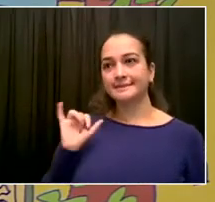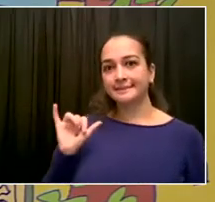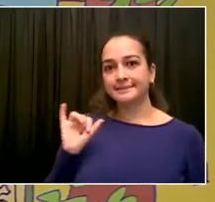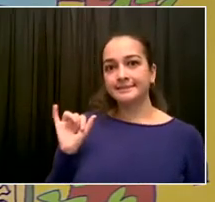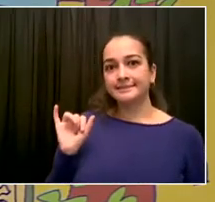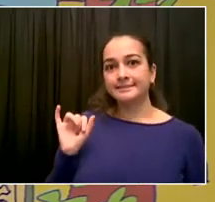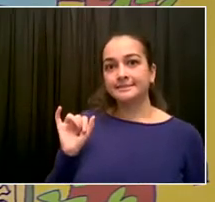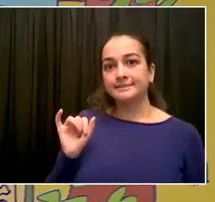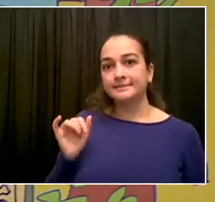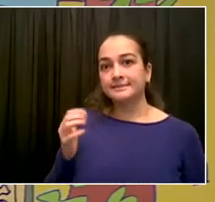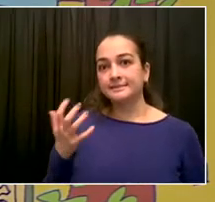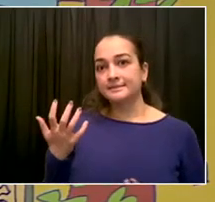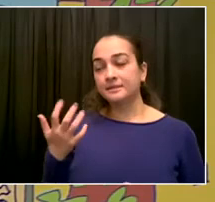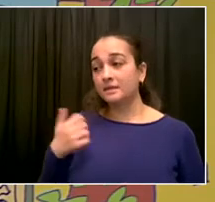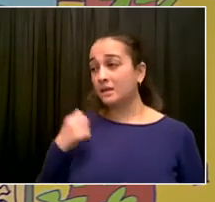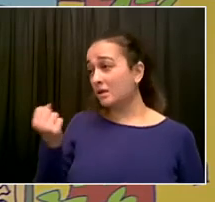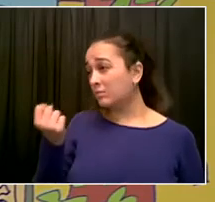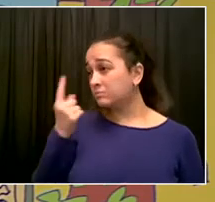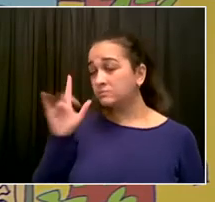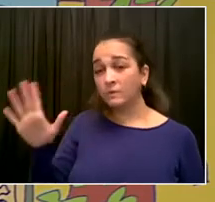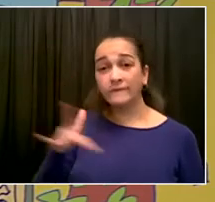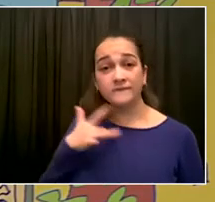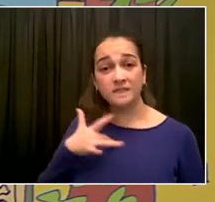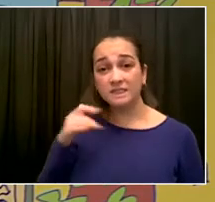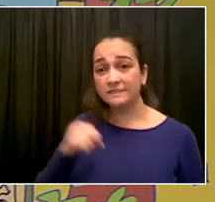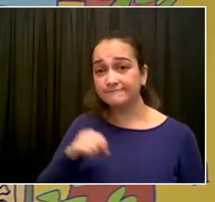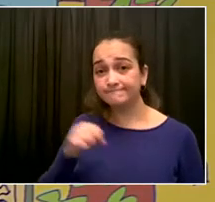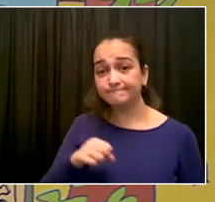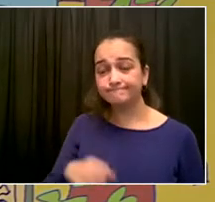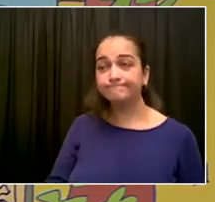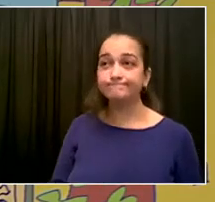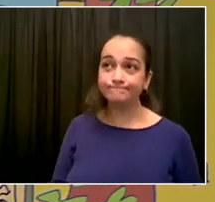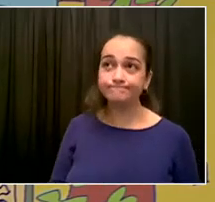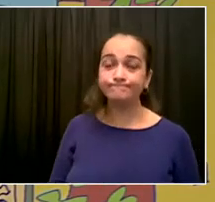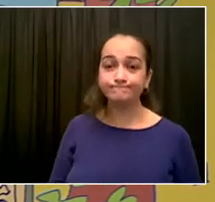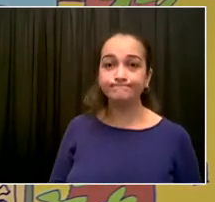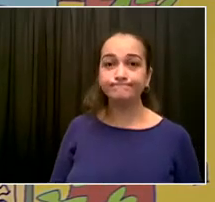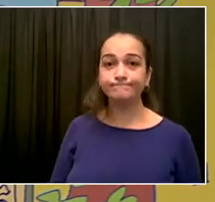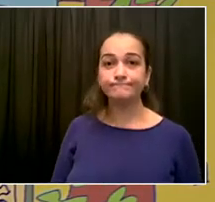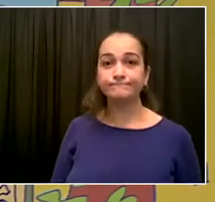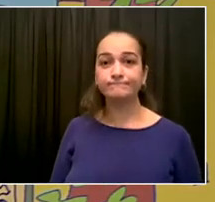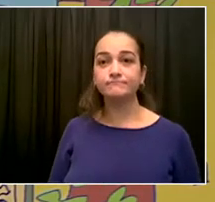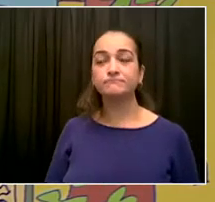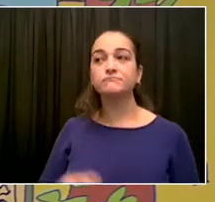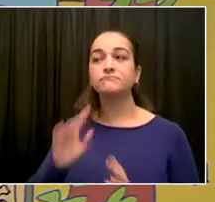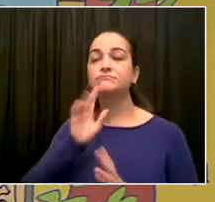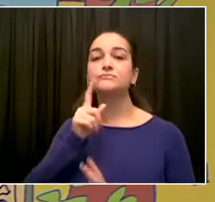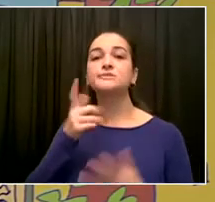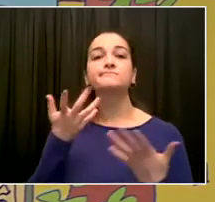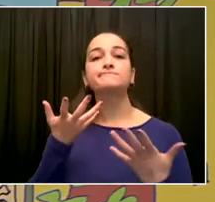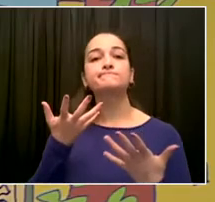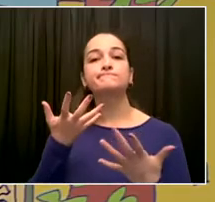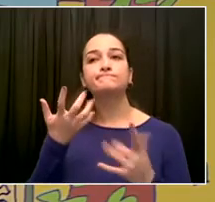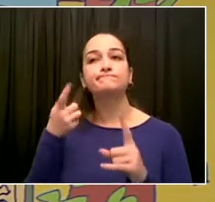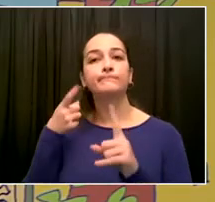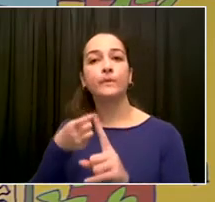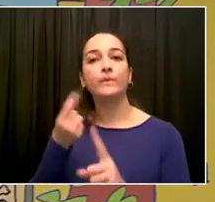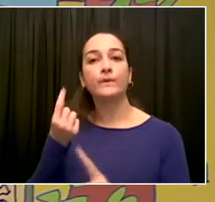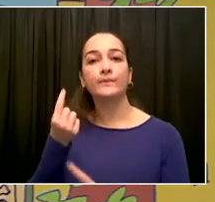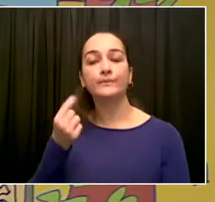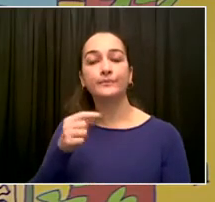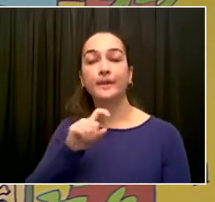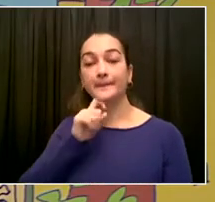doing something like this, are we doing it the right way? My experience with random scanning is not what you've heard. My